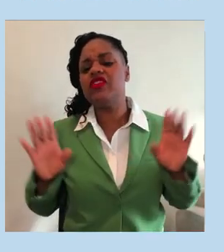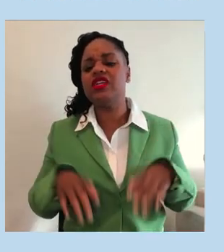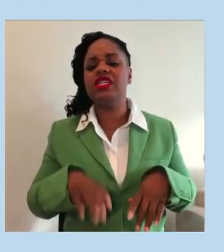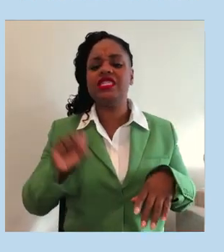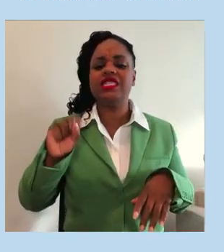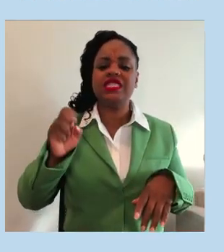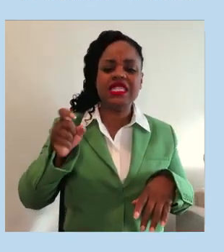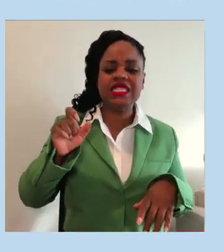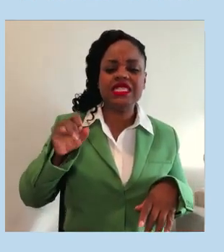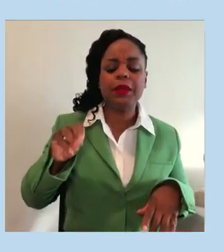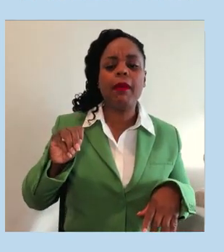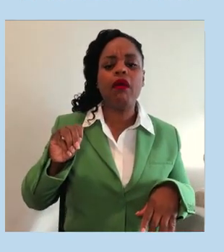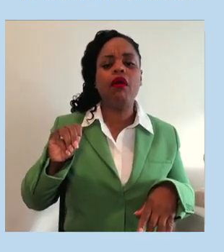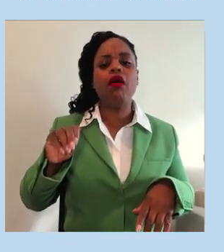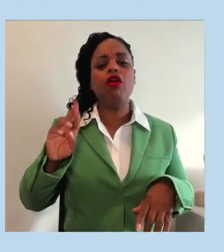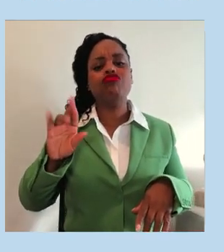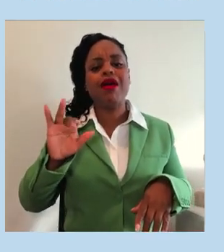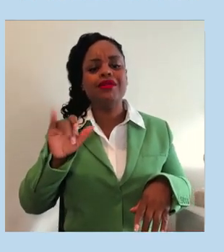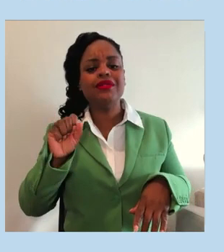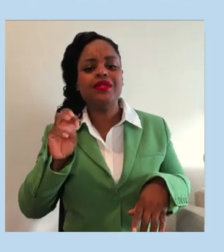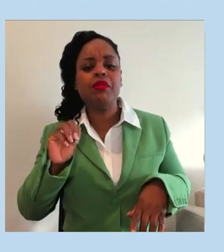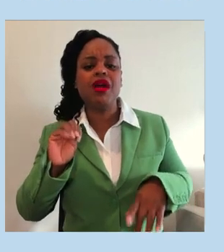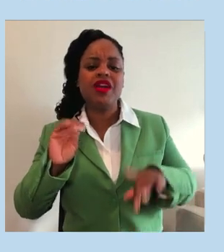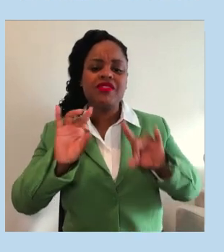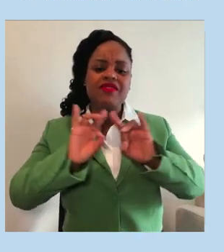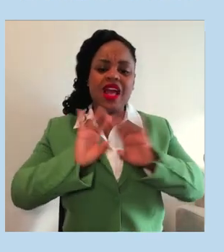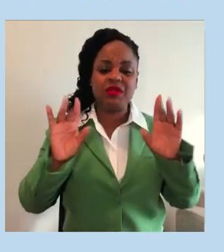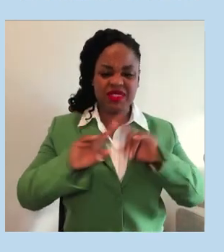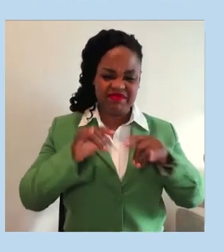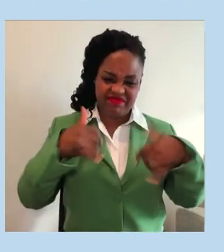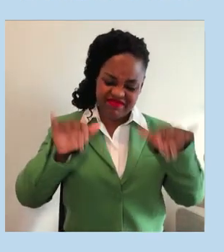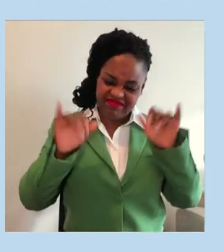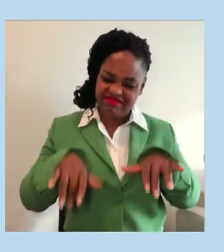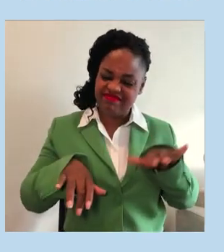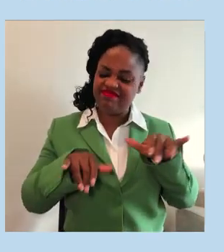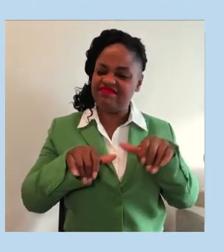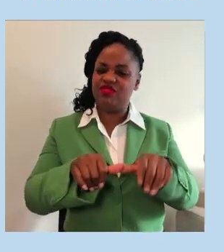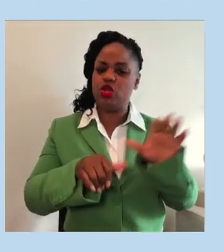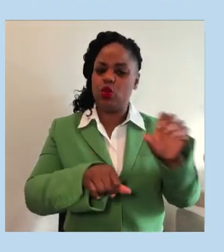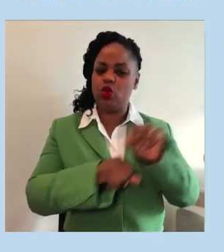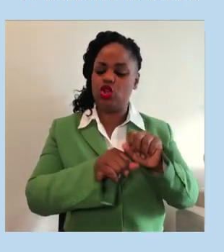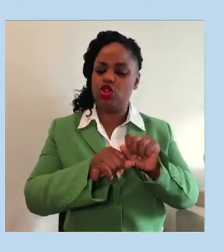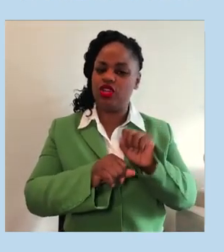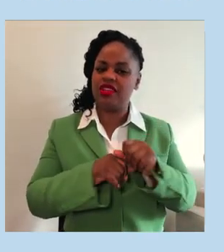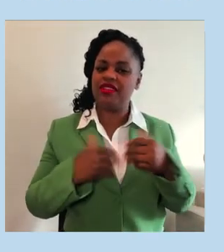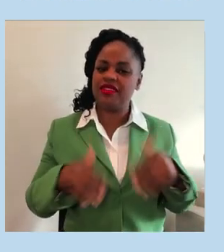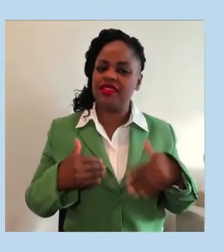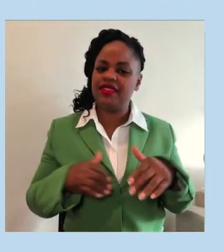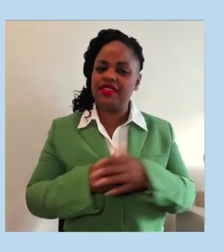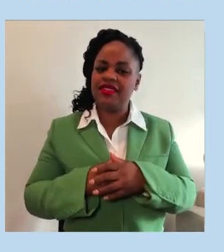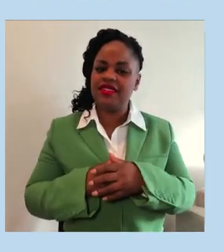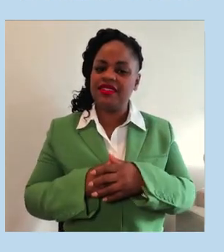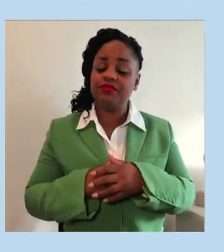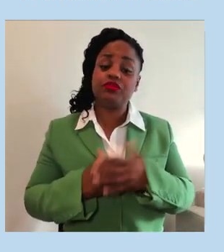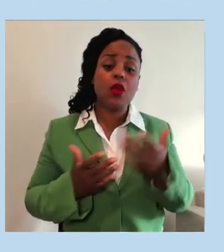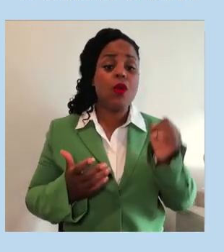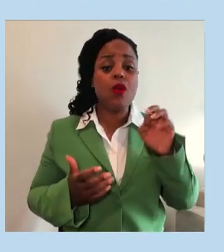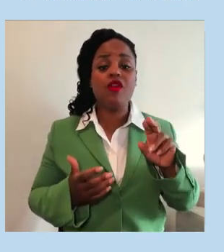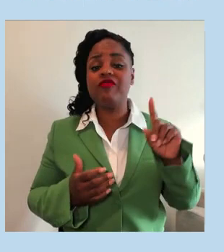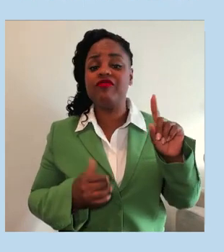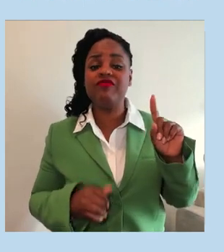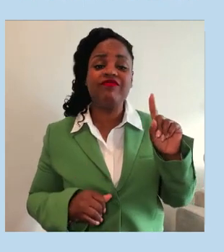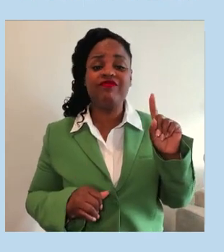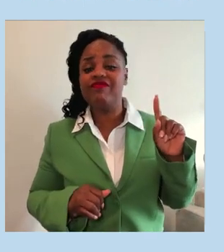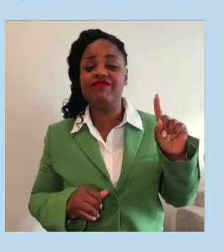of African Americans throughout the South. Or Ibtihaj Muhammad, an American saber fencer who was the first Muslim American to wear a